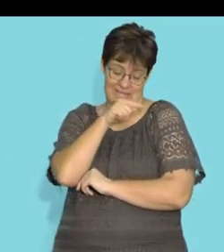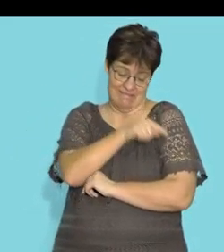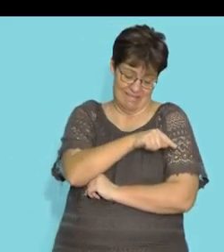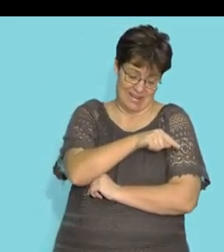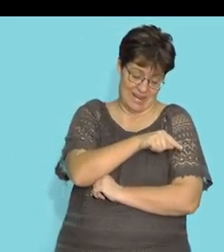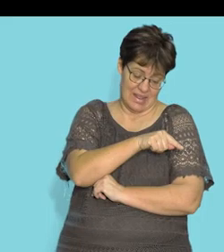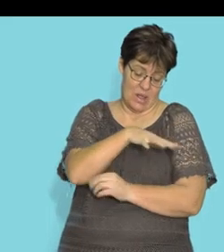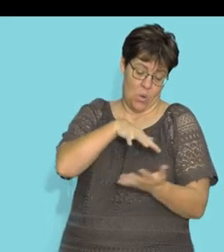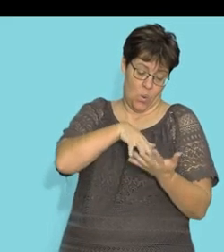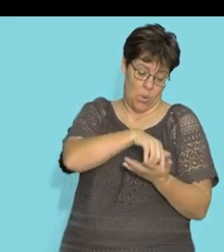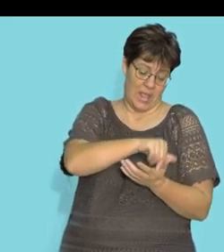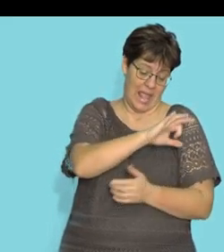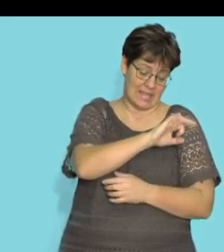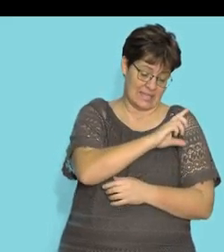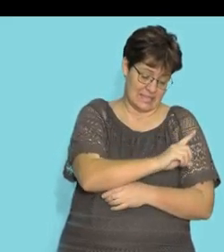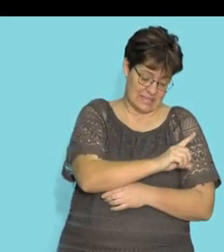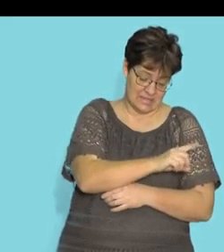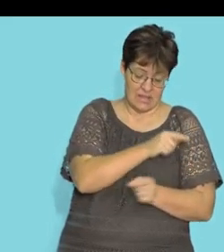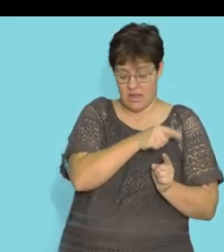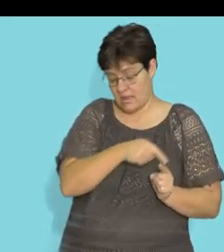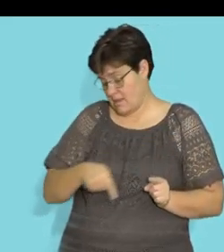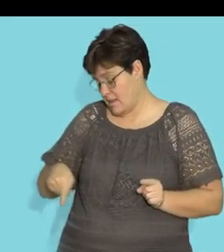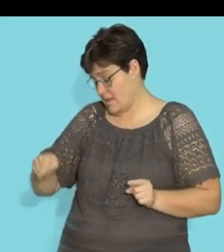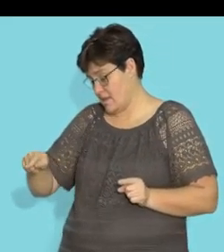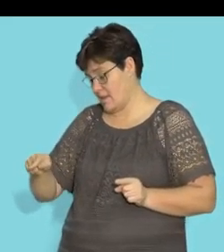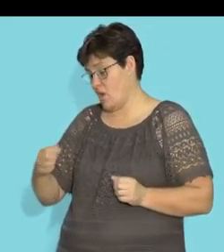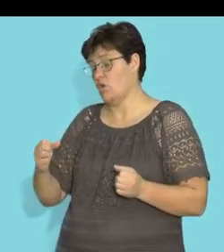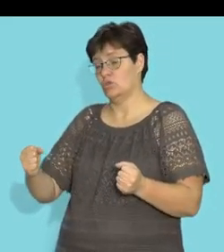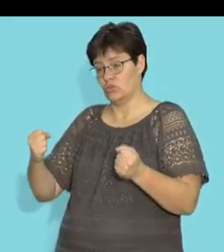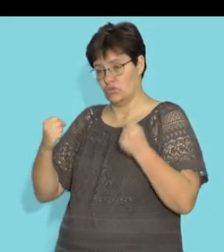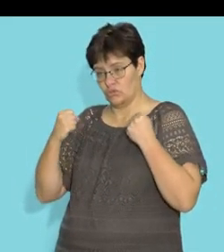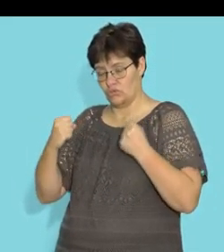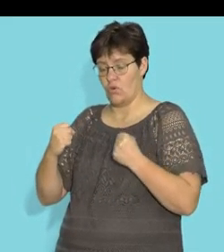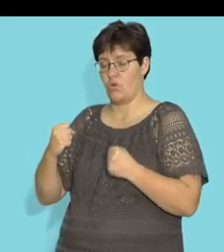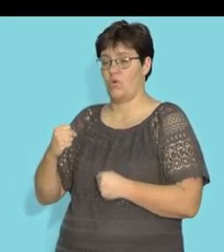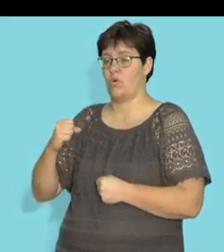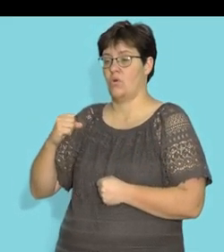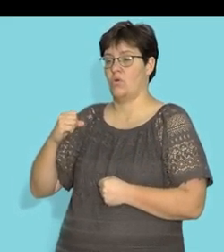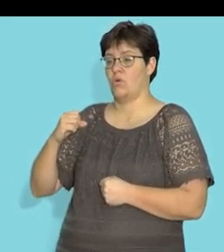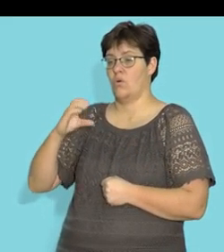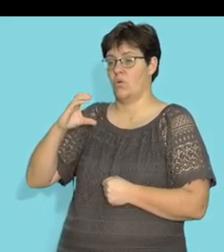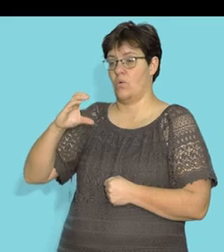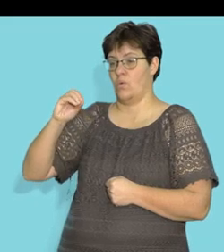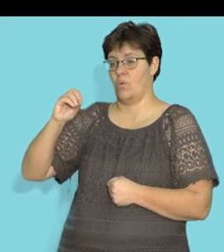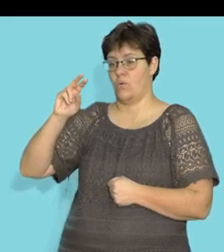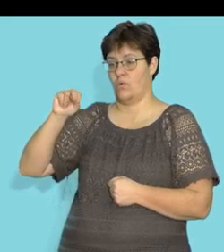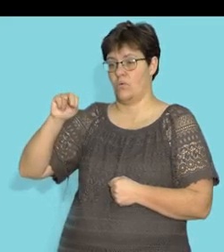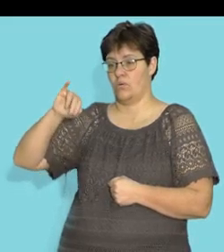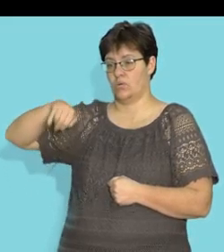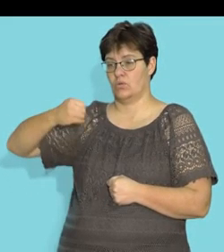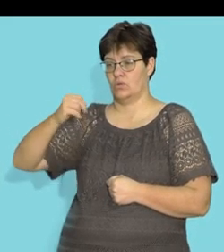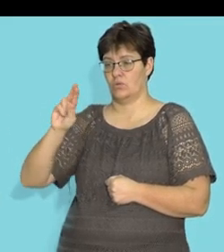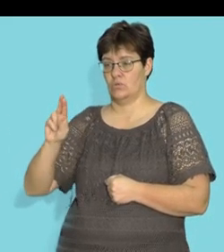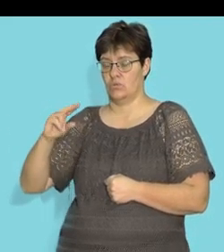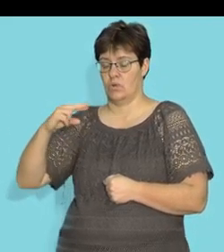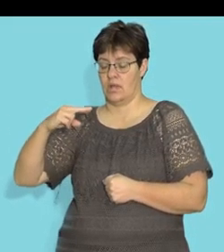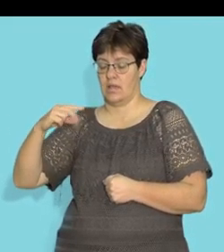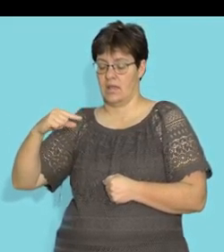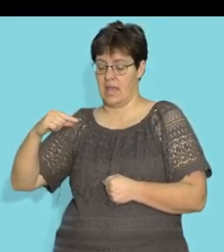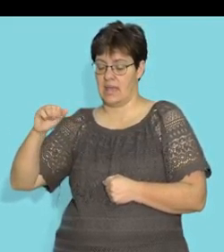proton to the base, it will become your acetate ion. And this